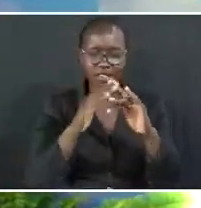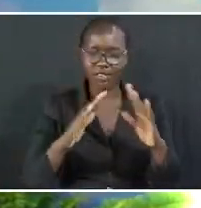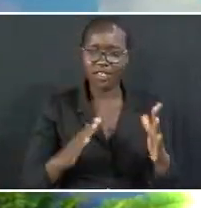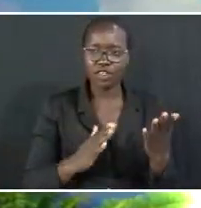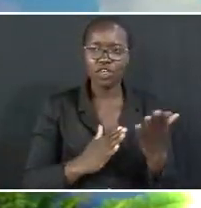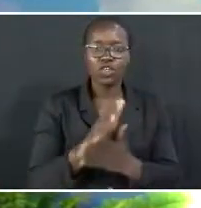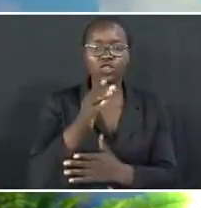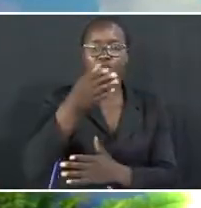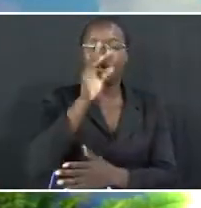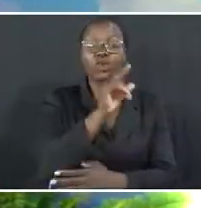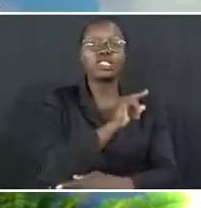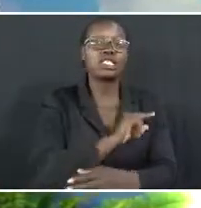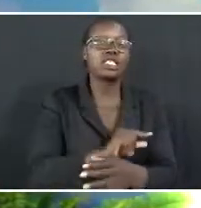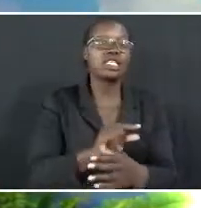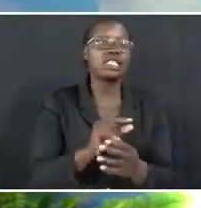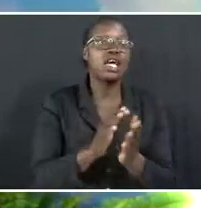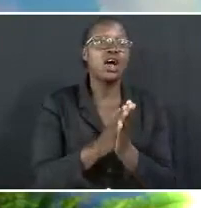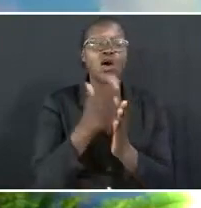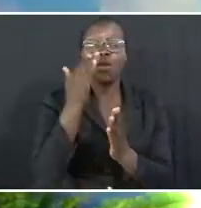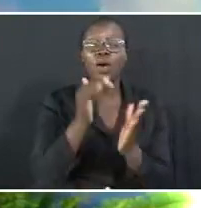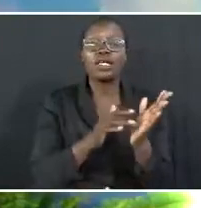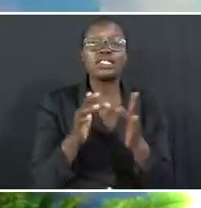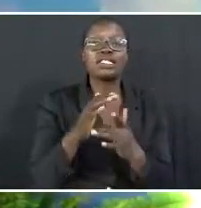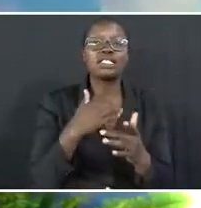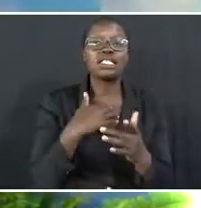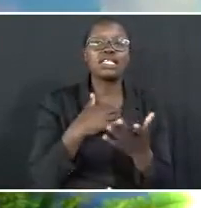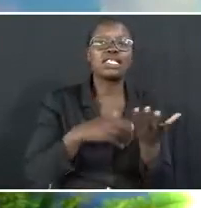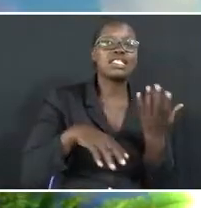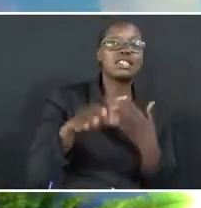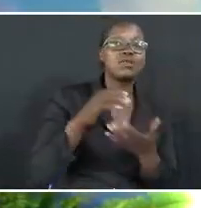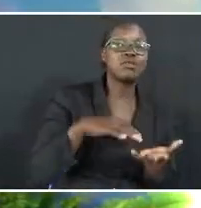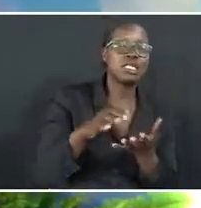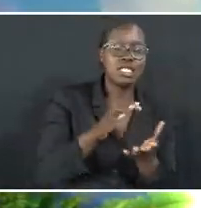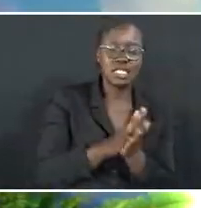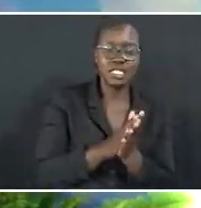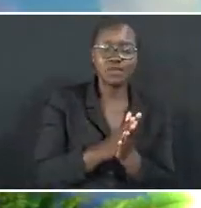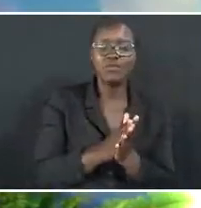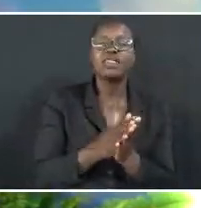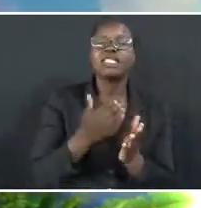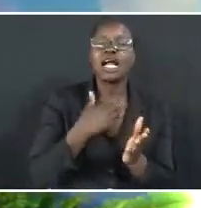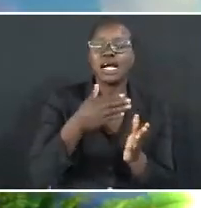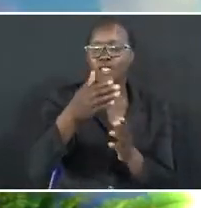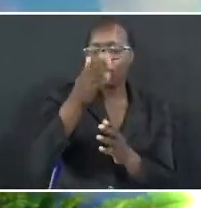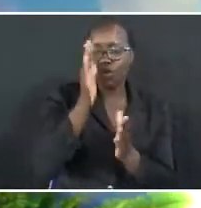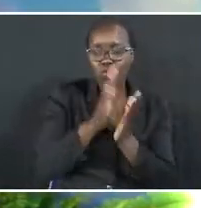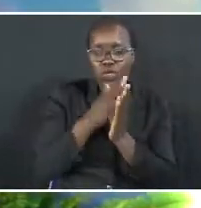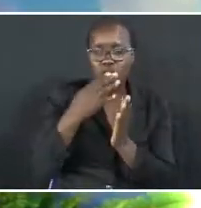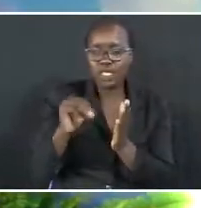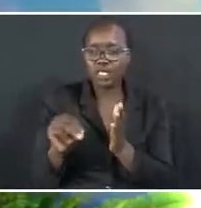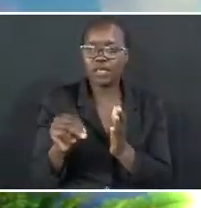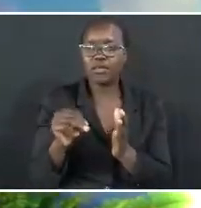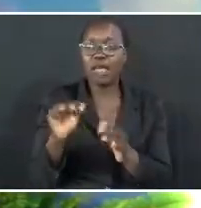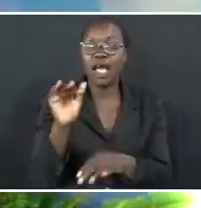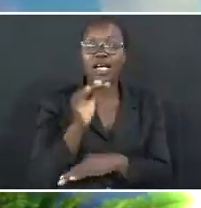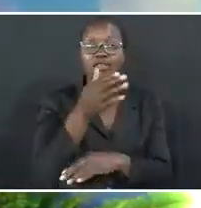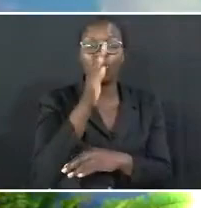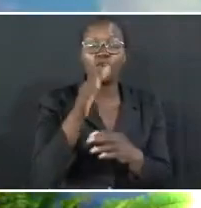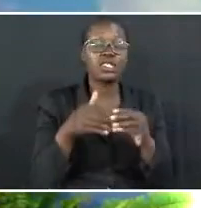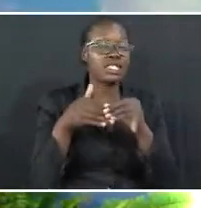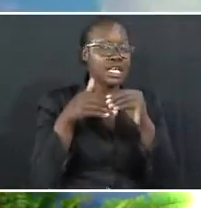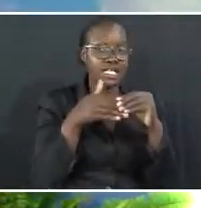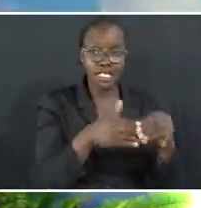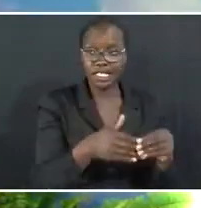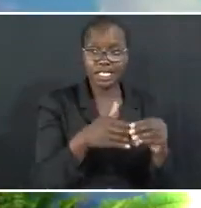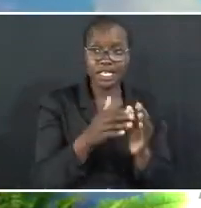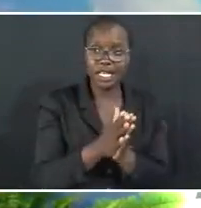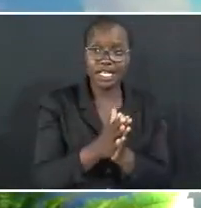was through God's grace. It's because he had Jesus in the mix. It's because he had God in him. It's because he asked for God's guidance.